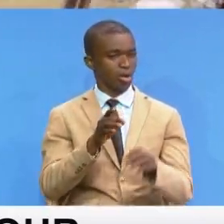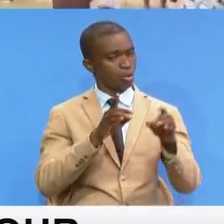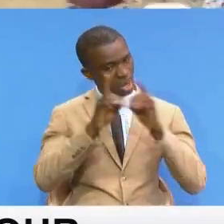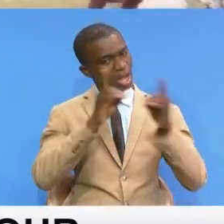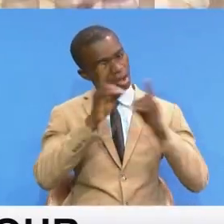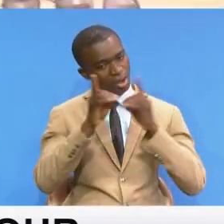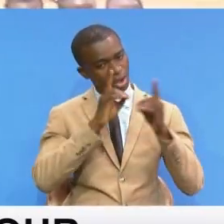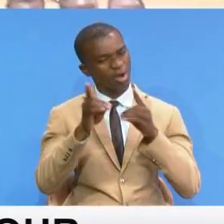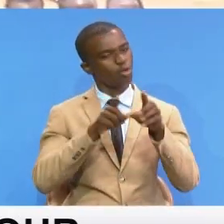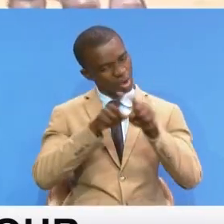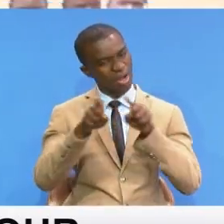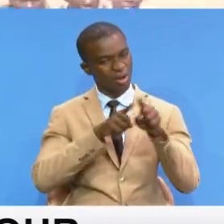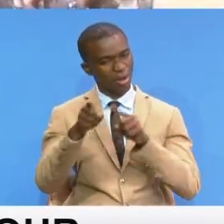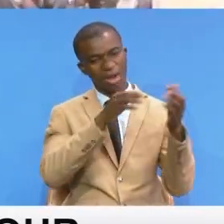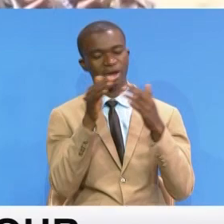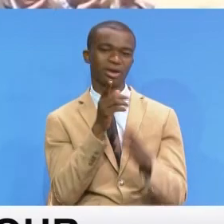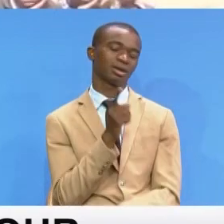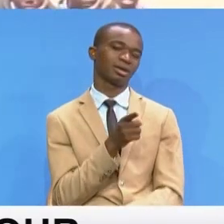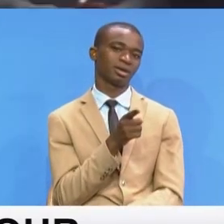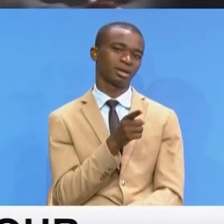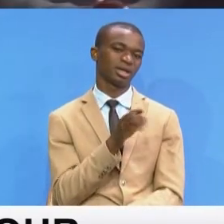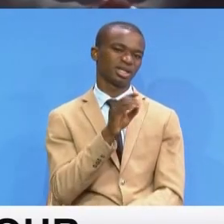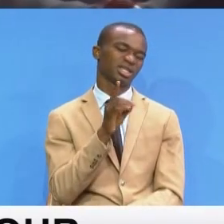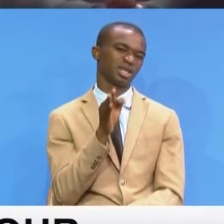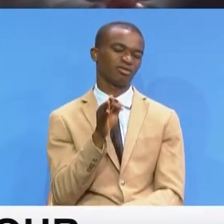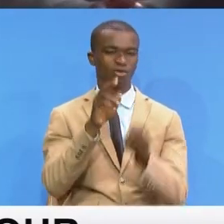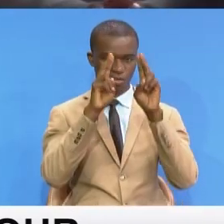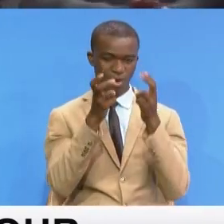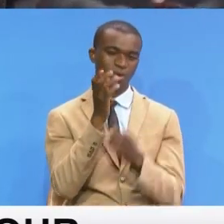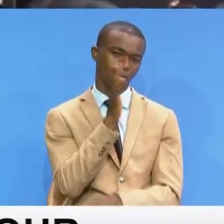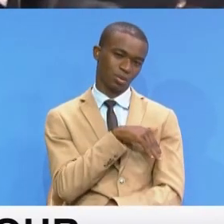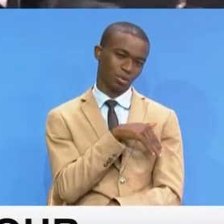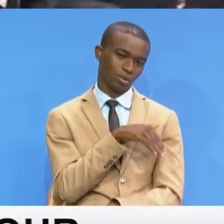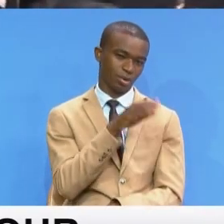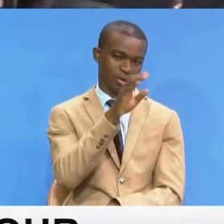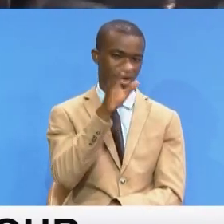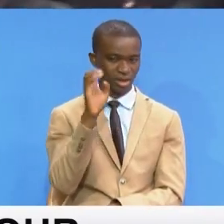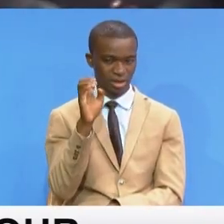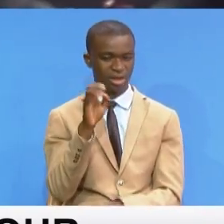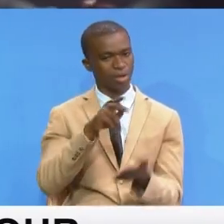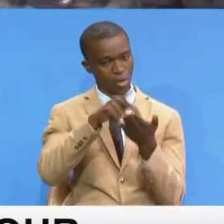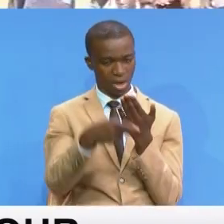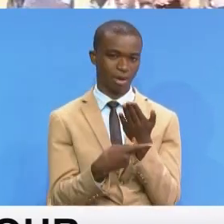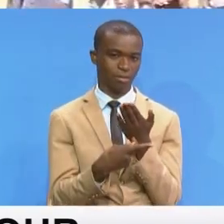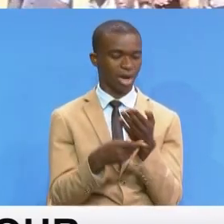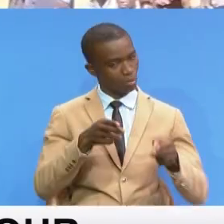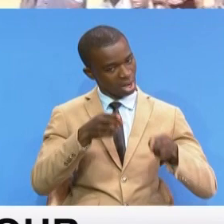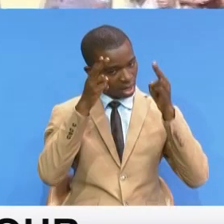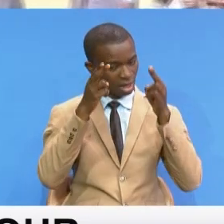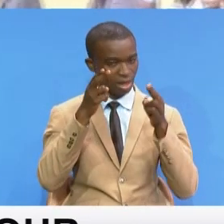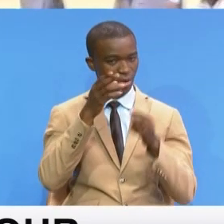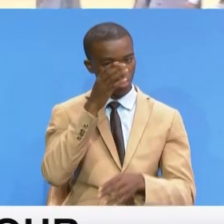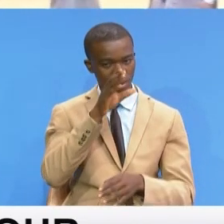session was based on a motion, Constituency Development Fund, CDF, and CEEC Empowerment has created high corruption activities